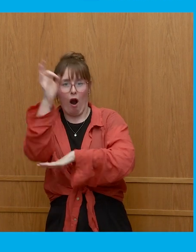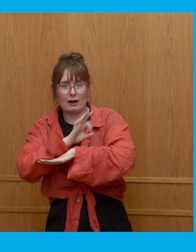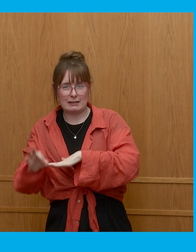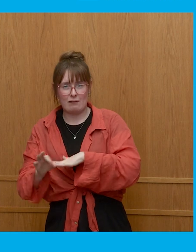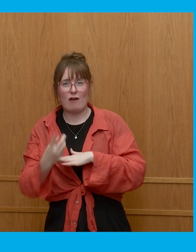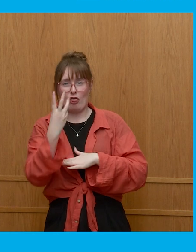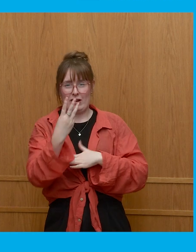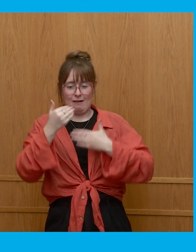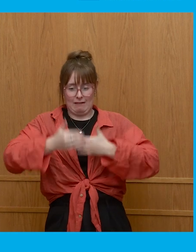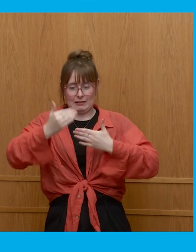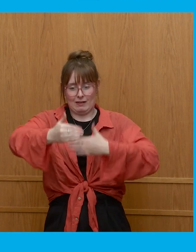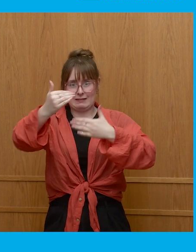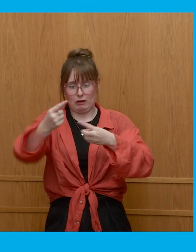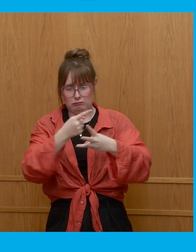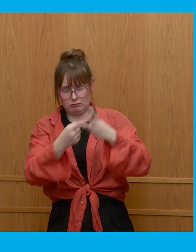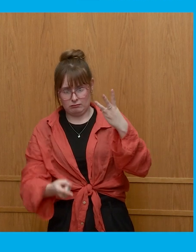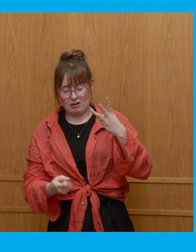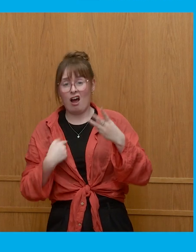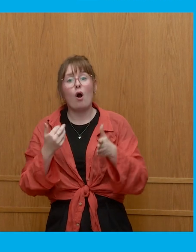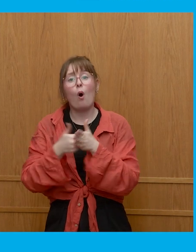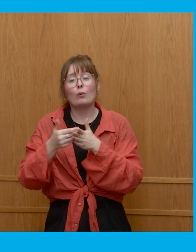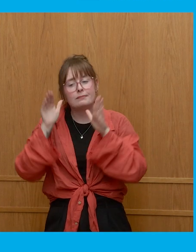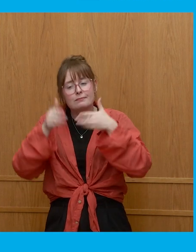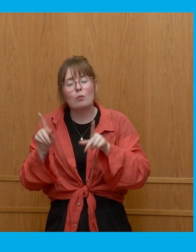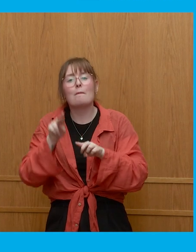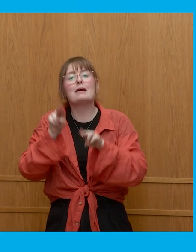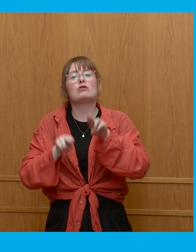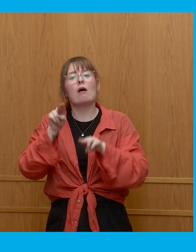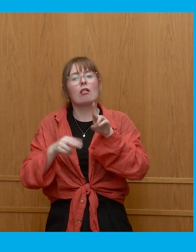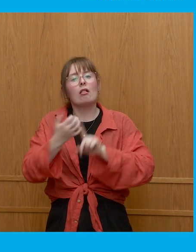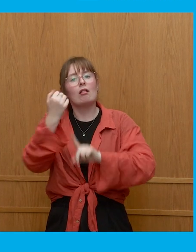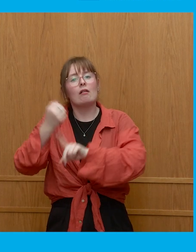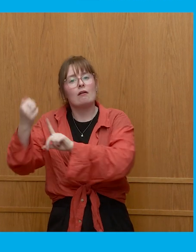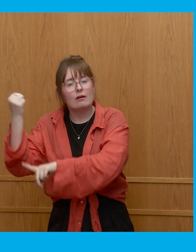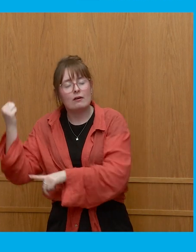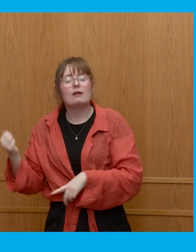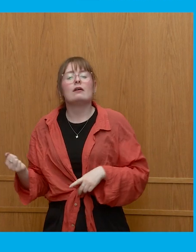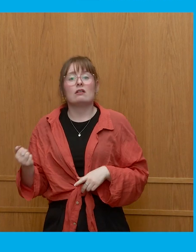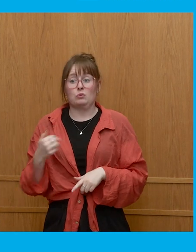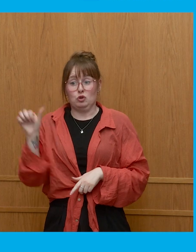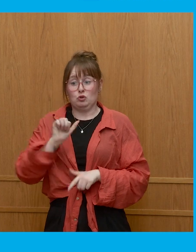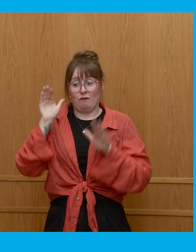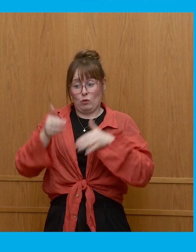thing, is that we're always concentrating on the measurable all the time. Yeah. And we shouldn't be.